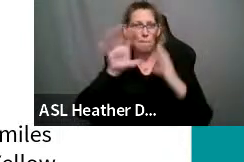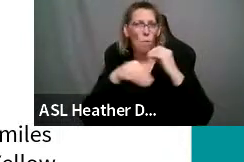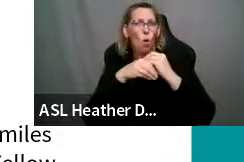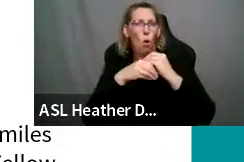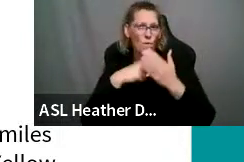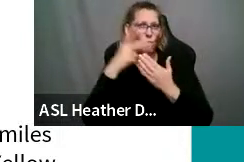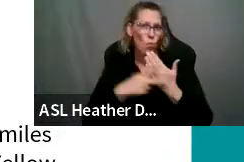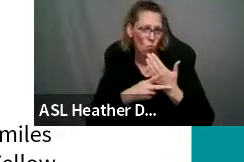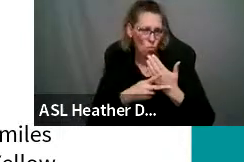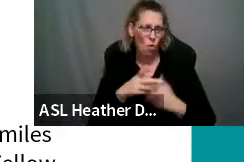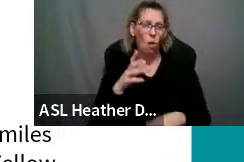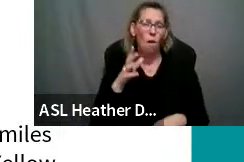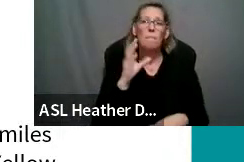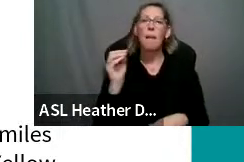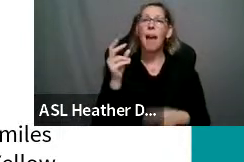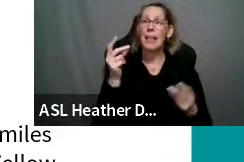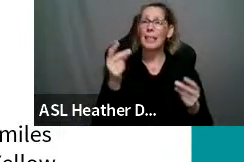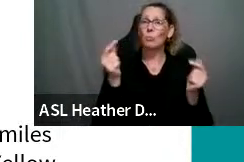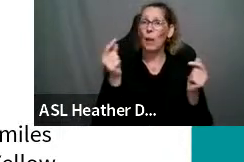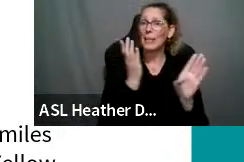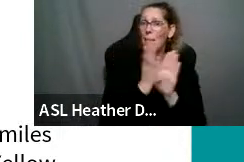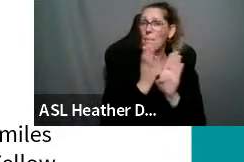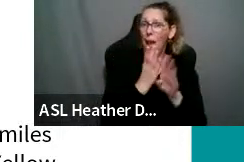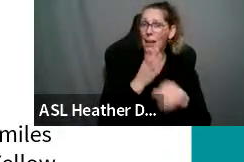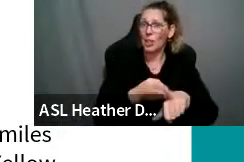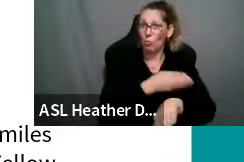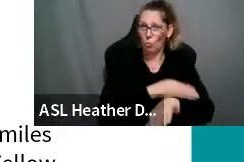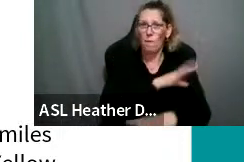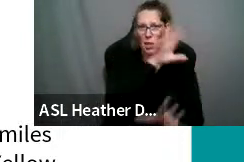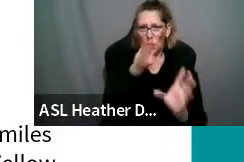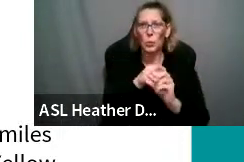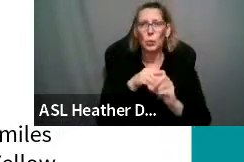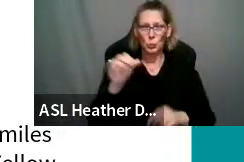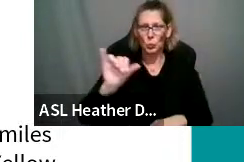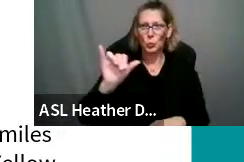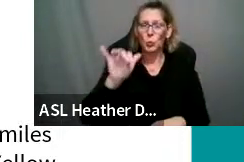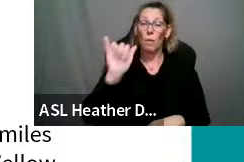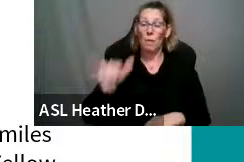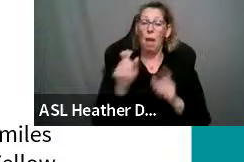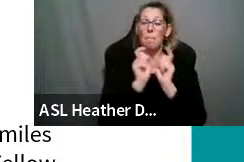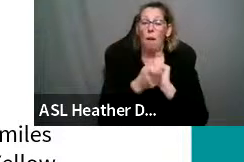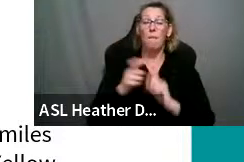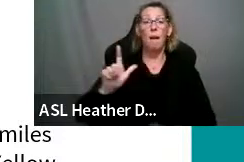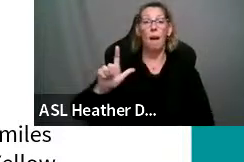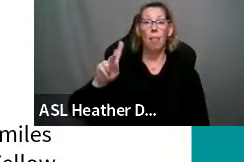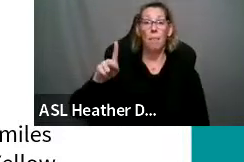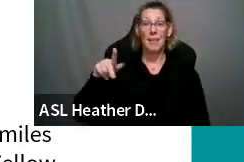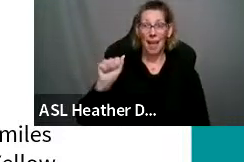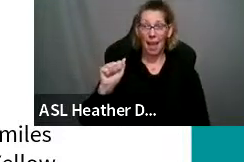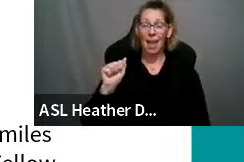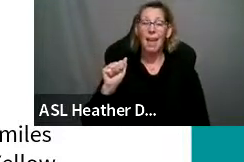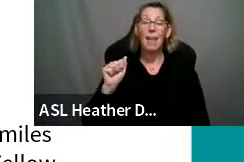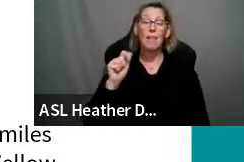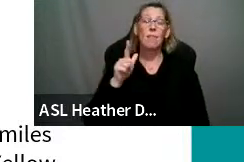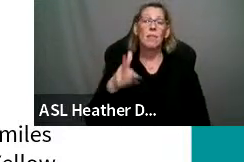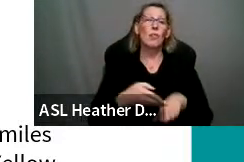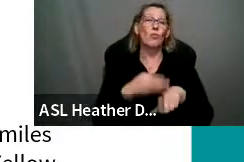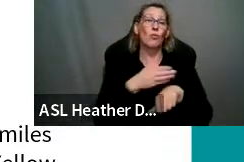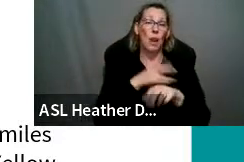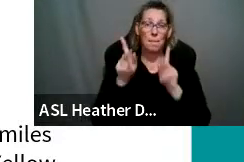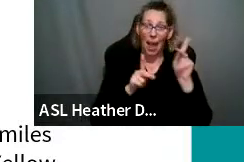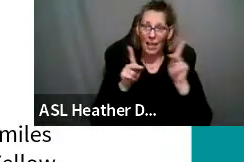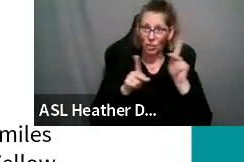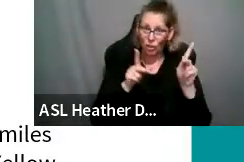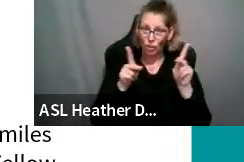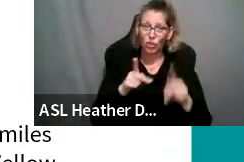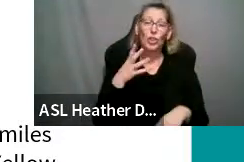as the express bus improvements are all included in this. So the modified LPA and design options increase passenger miles